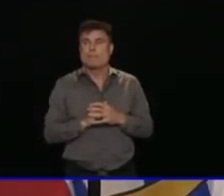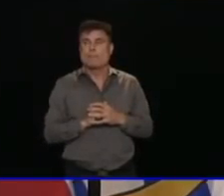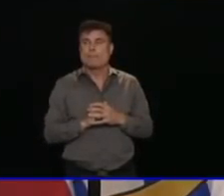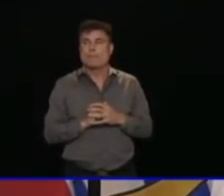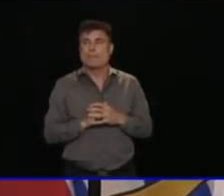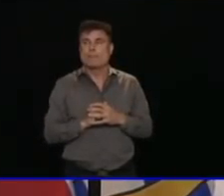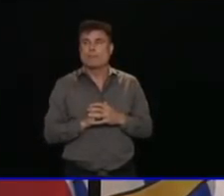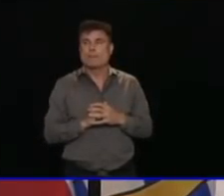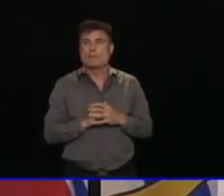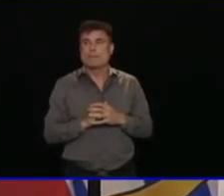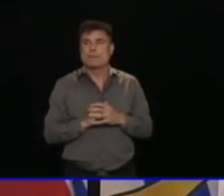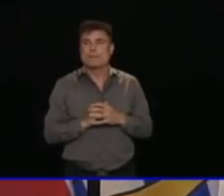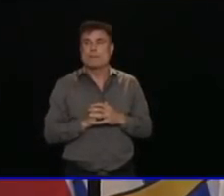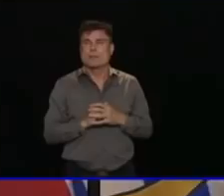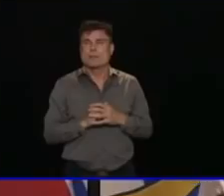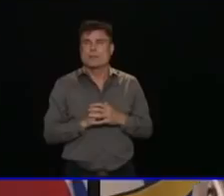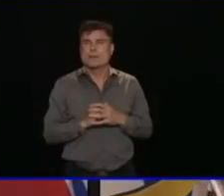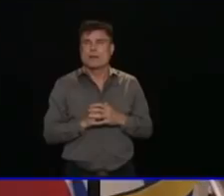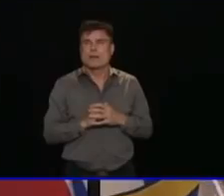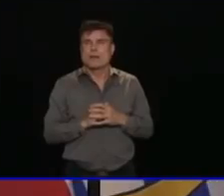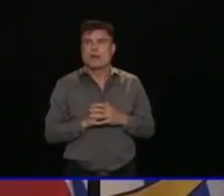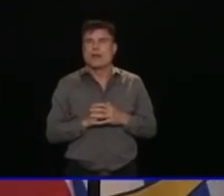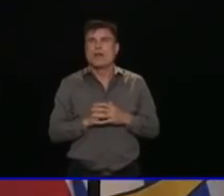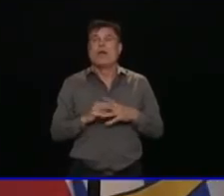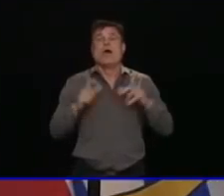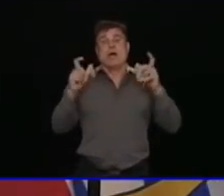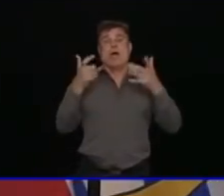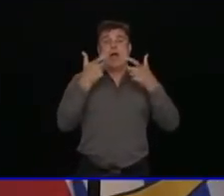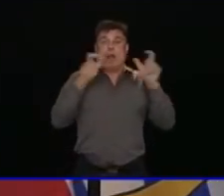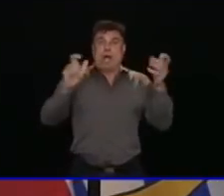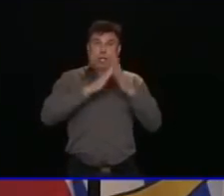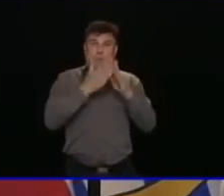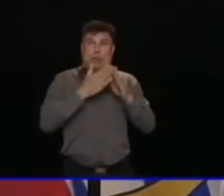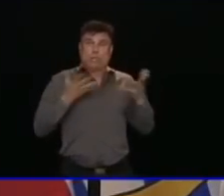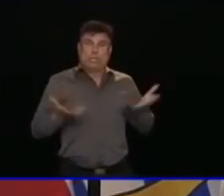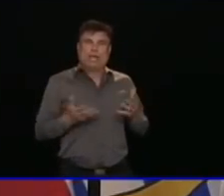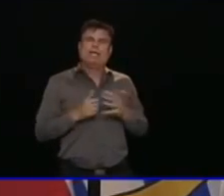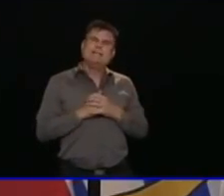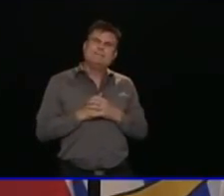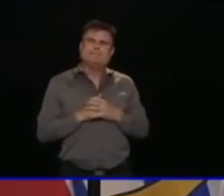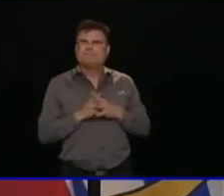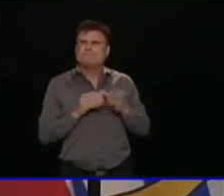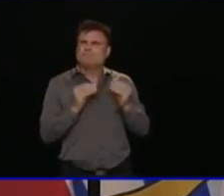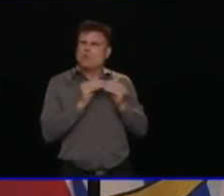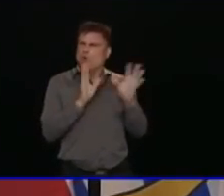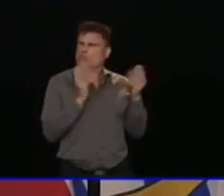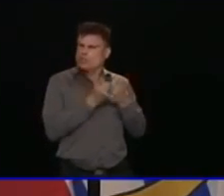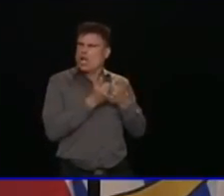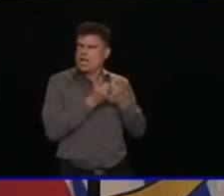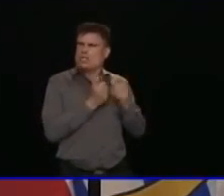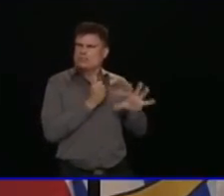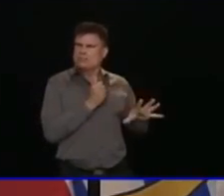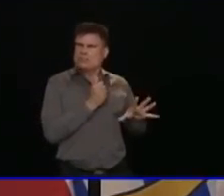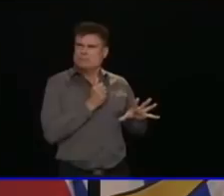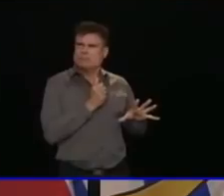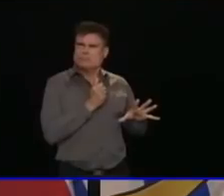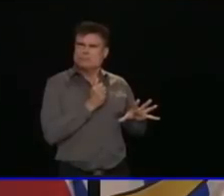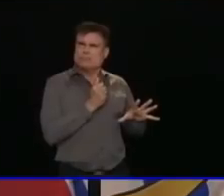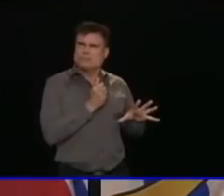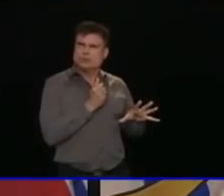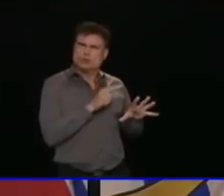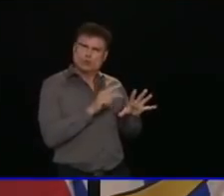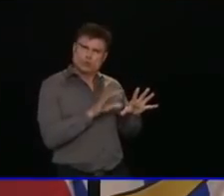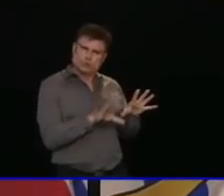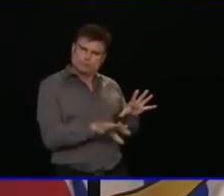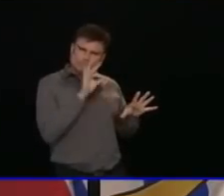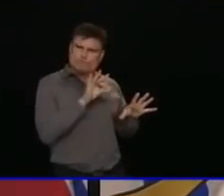evidence that we can use it to give a barometer of how much transmission there is in a community. But where I think it's going to be helpful for us